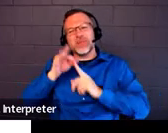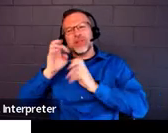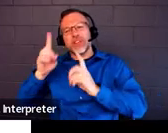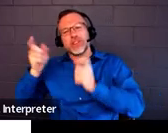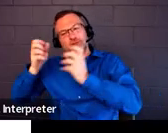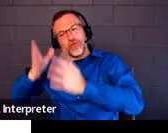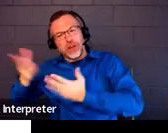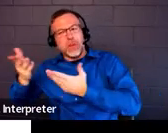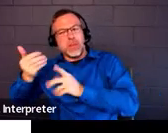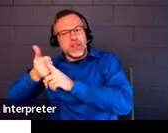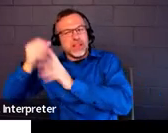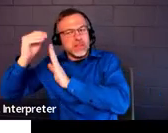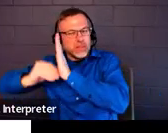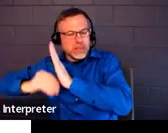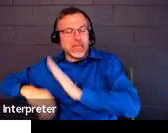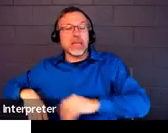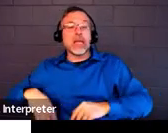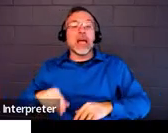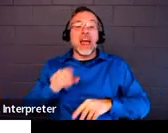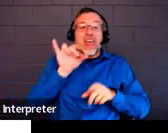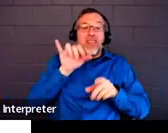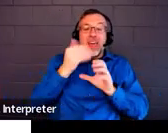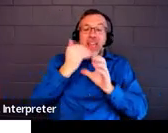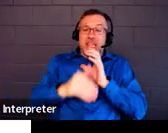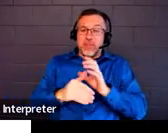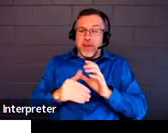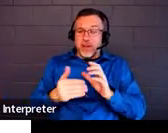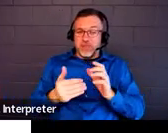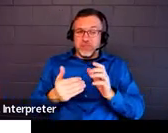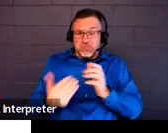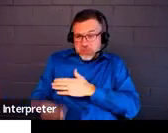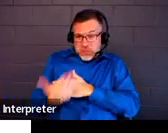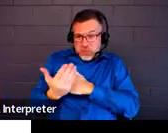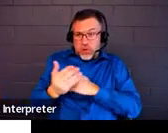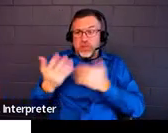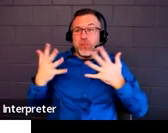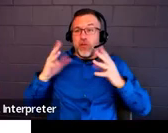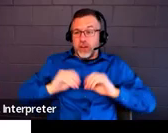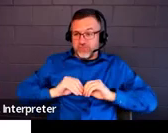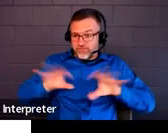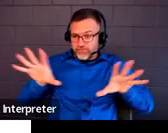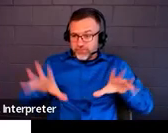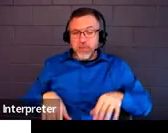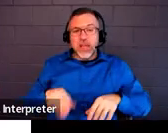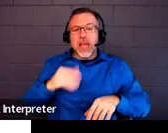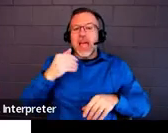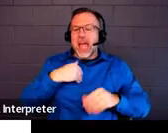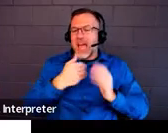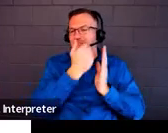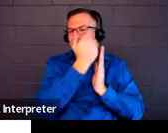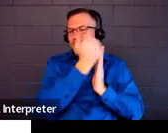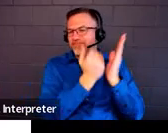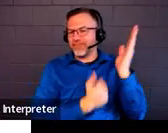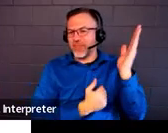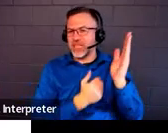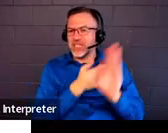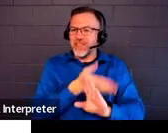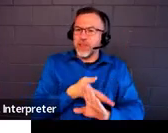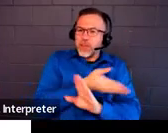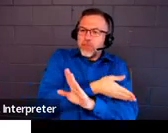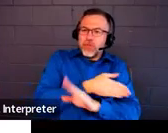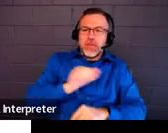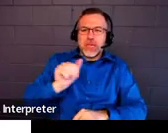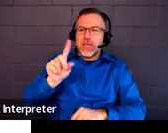associate director. This email went out earlier today and it includes a list of the pre-administrative